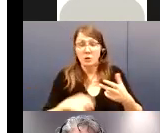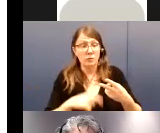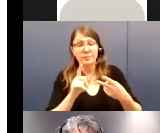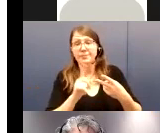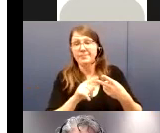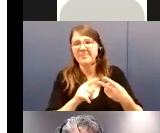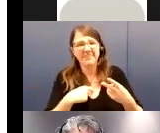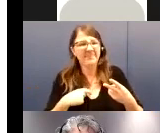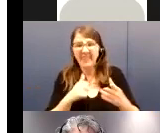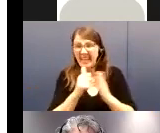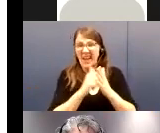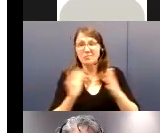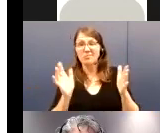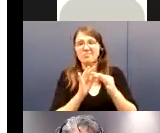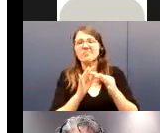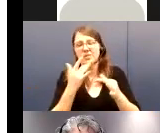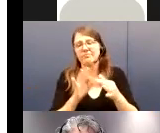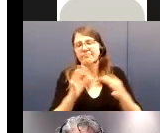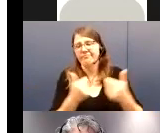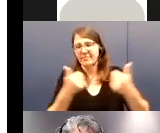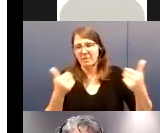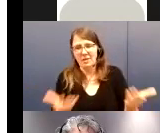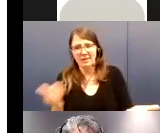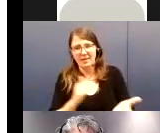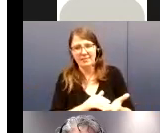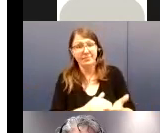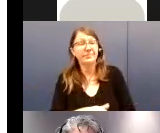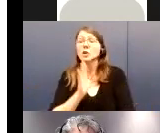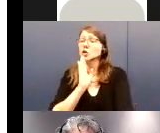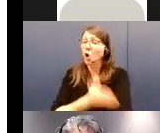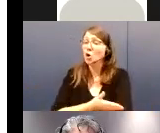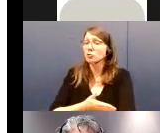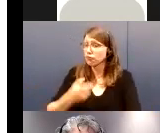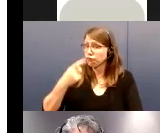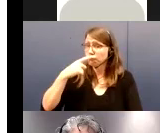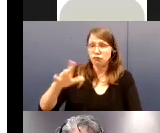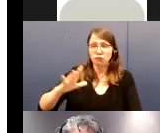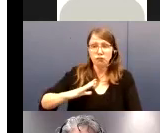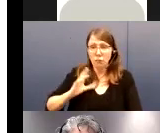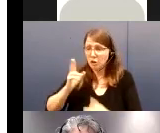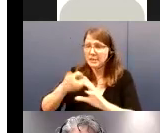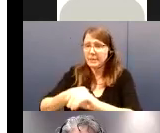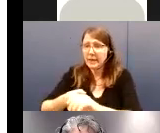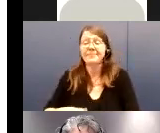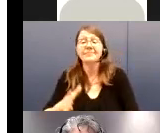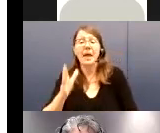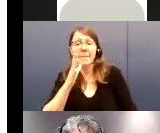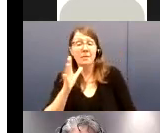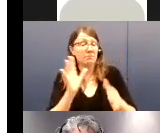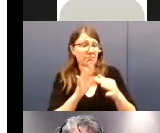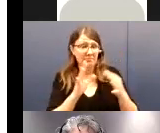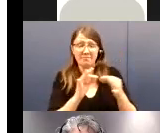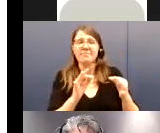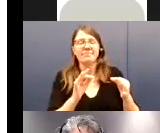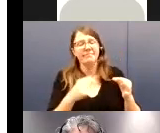So daughter agreed to participate. And mom kind of said right at the beginning, I don't want a joint account. I don't think I need you to